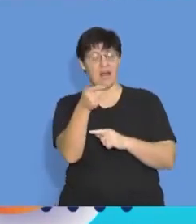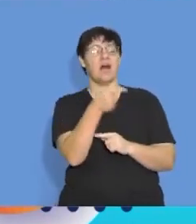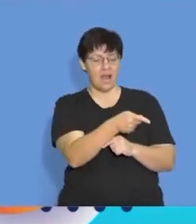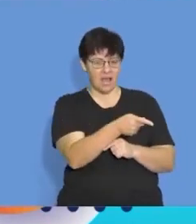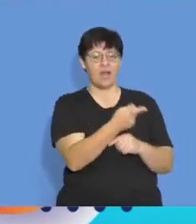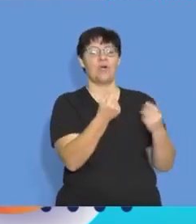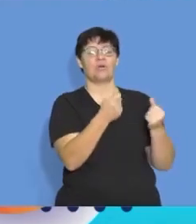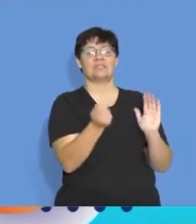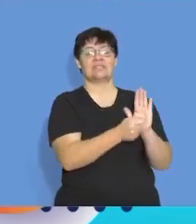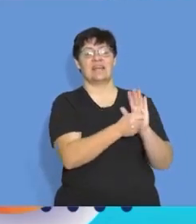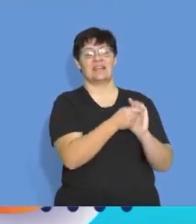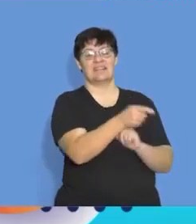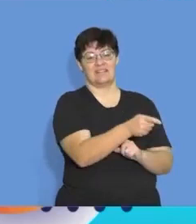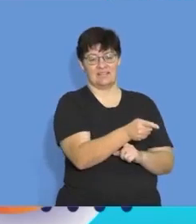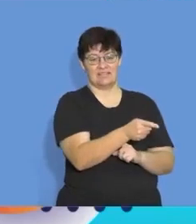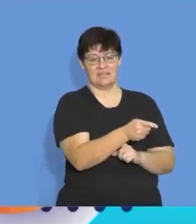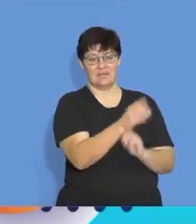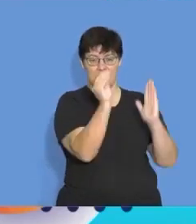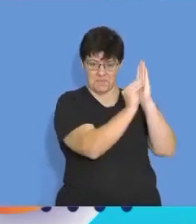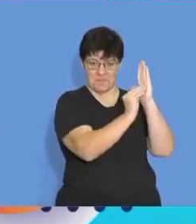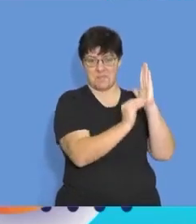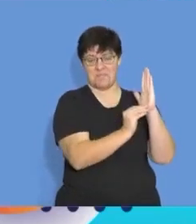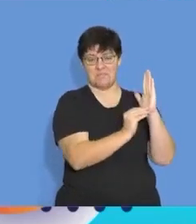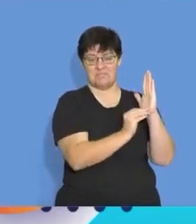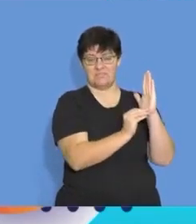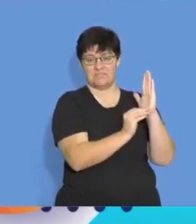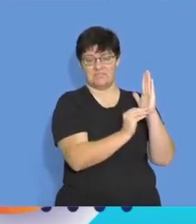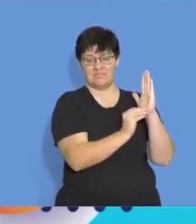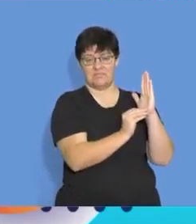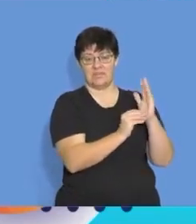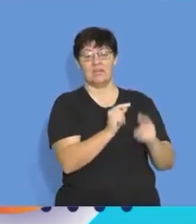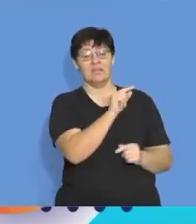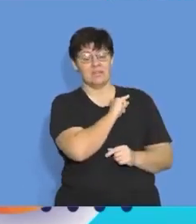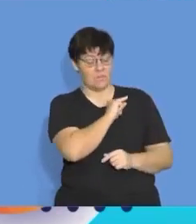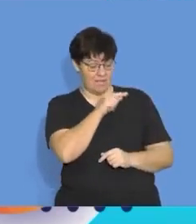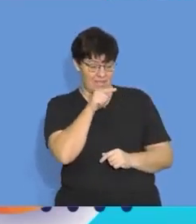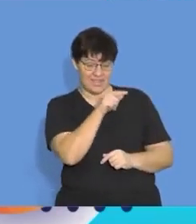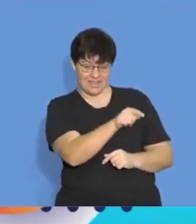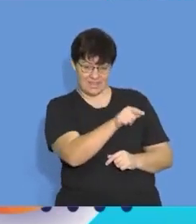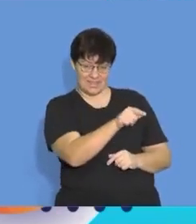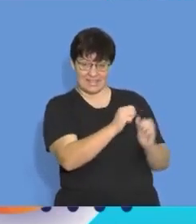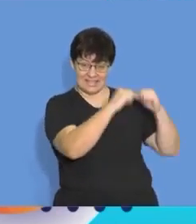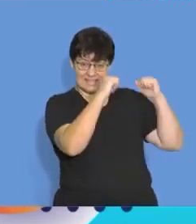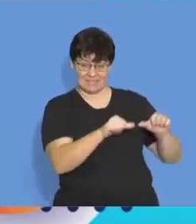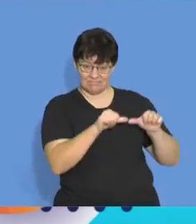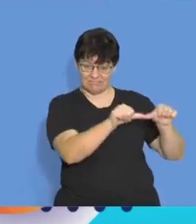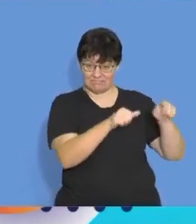the cost of sales. And that is why, when you're working with the perpetual inventory system,